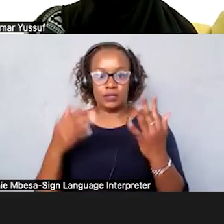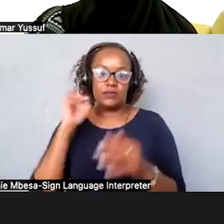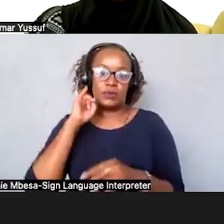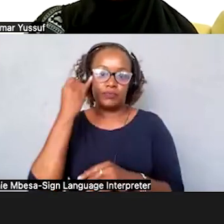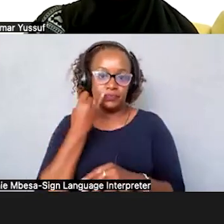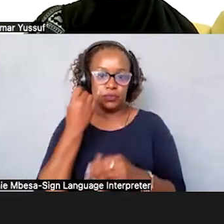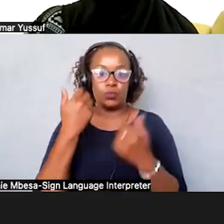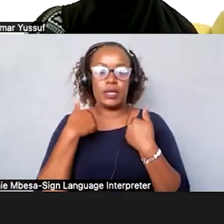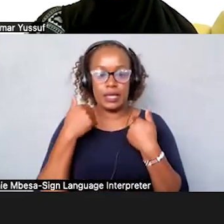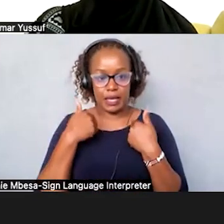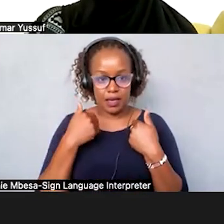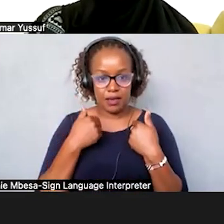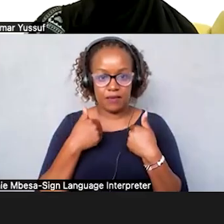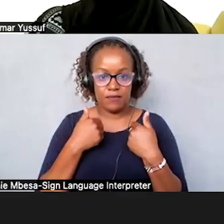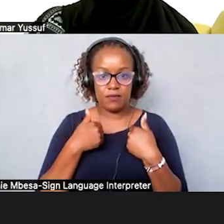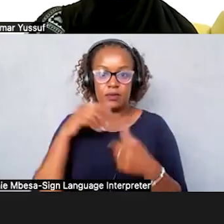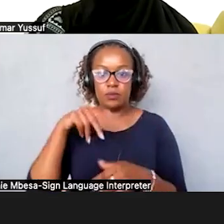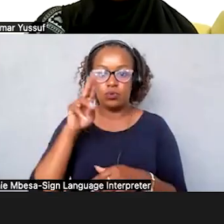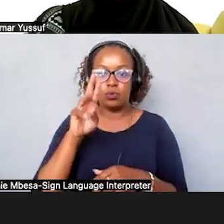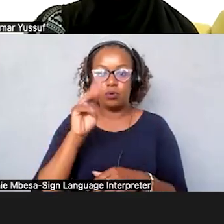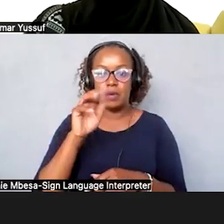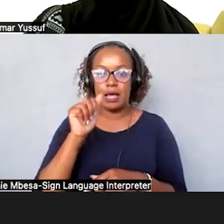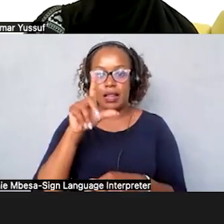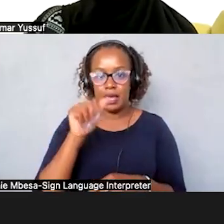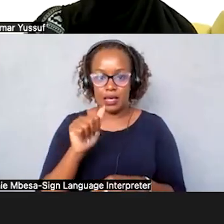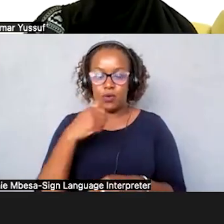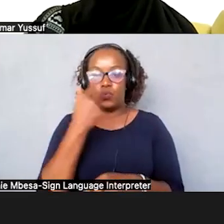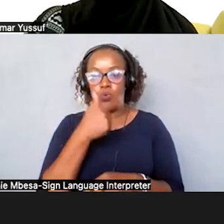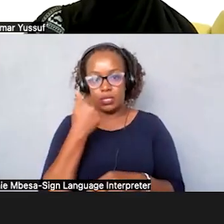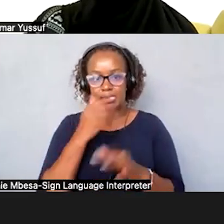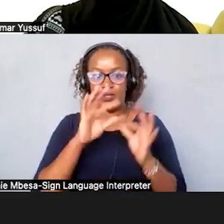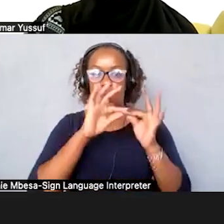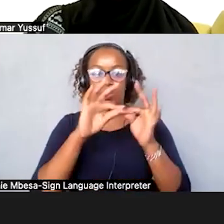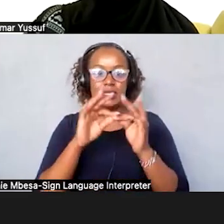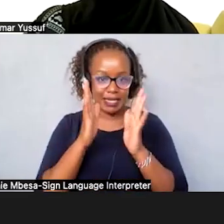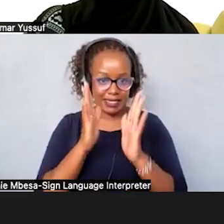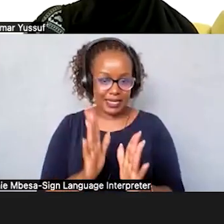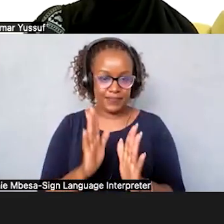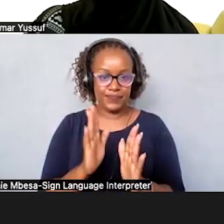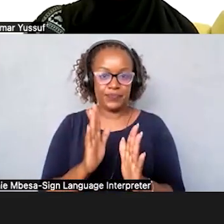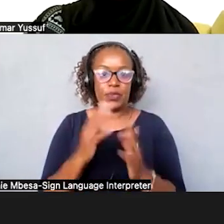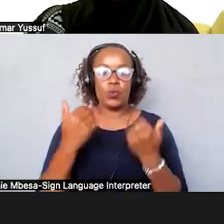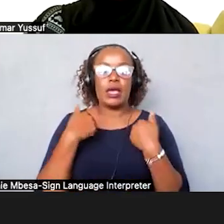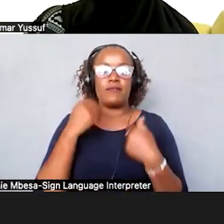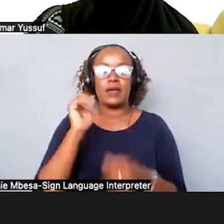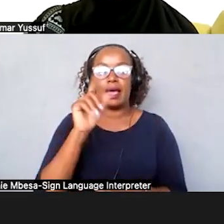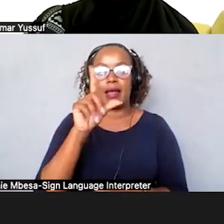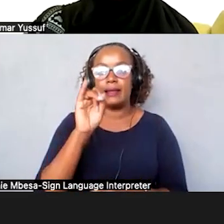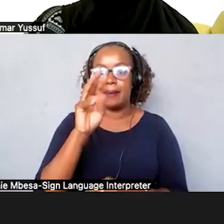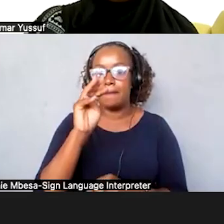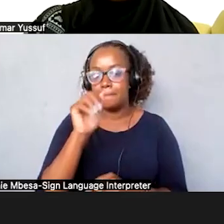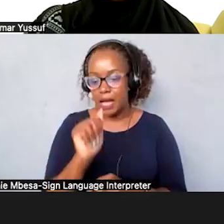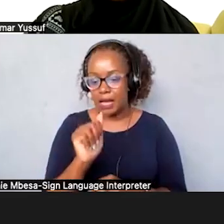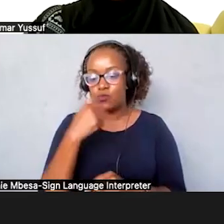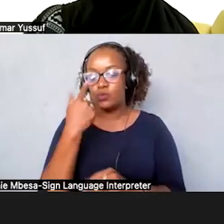from Mandera County, who is the coordinator of the network. We have Halima, who is the treasurer of the network. We